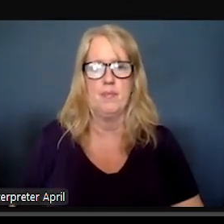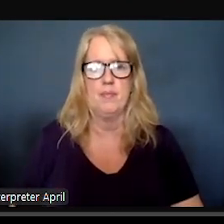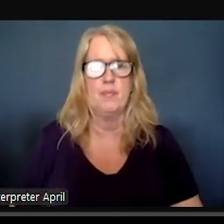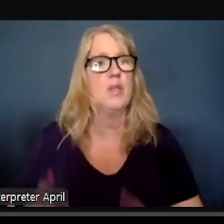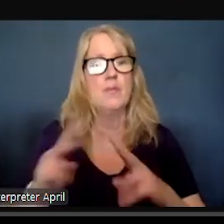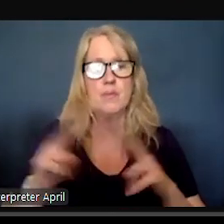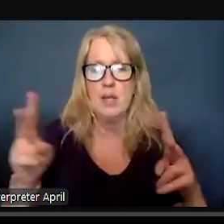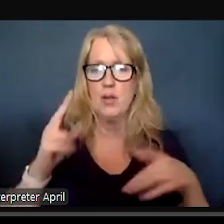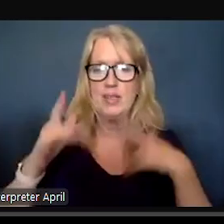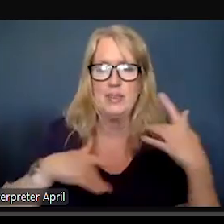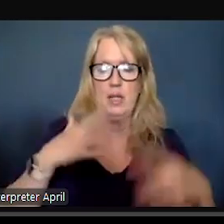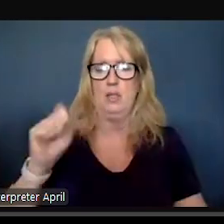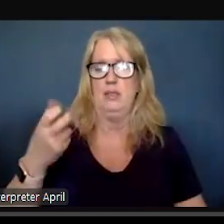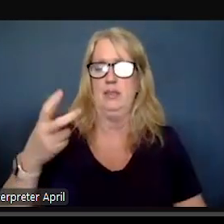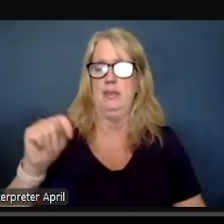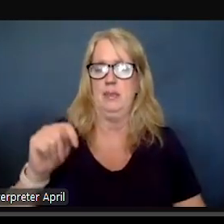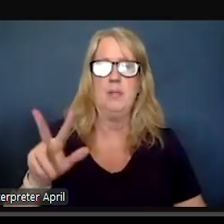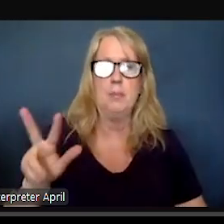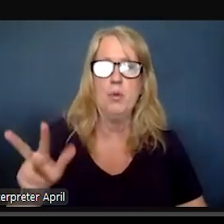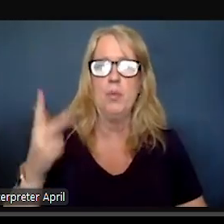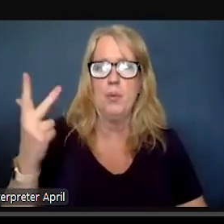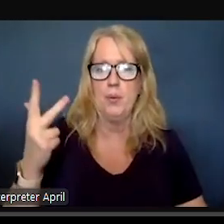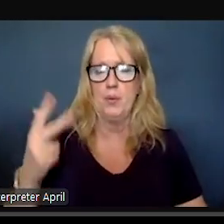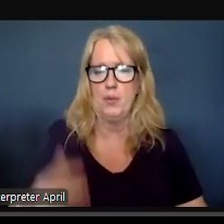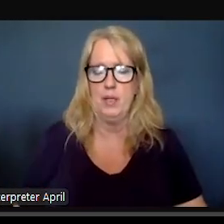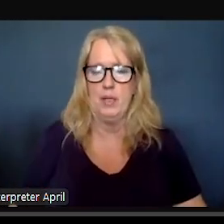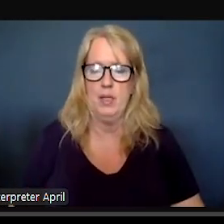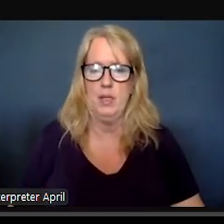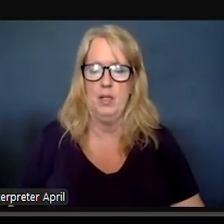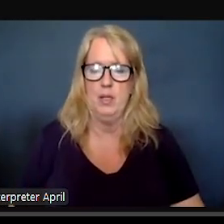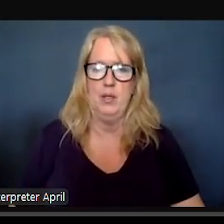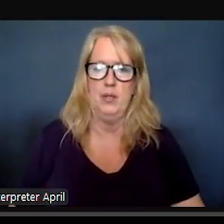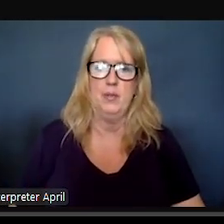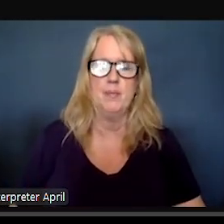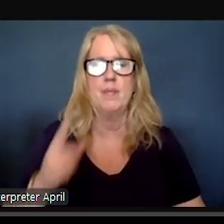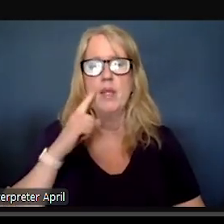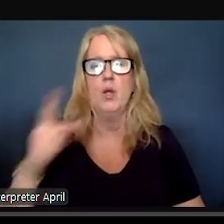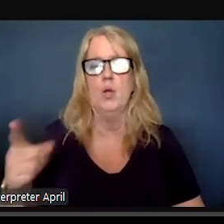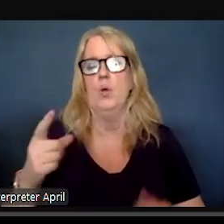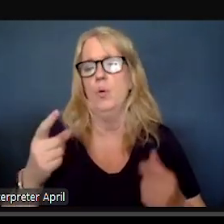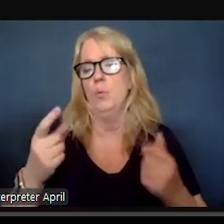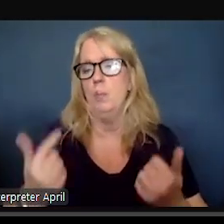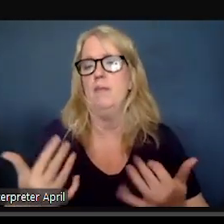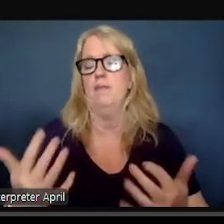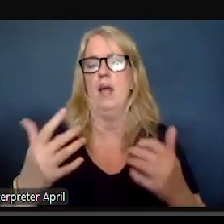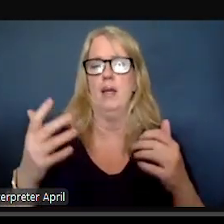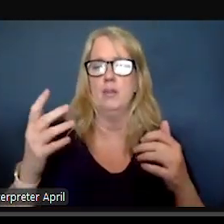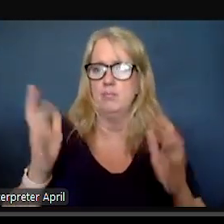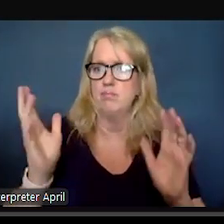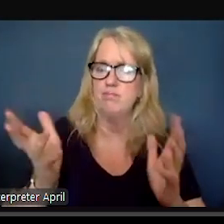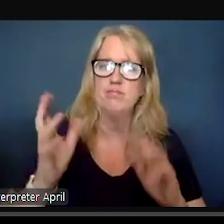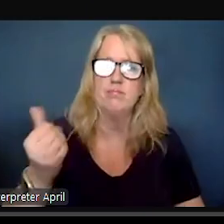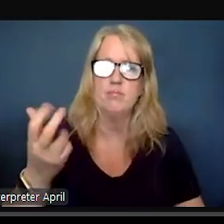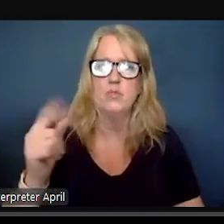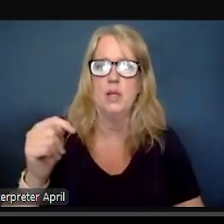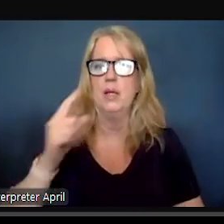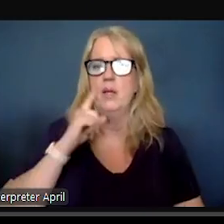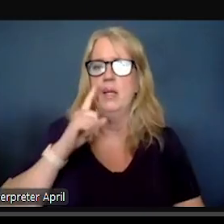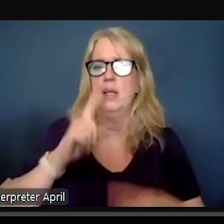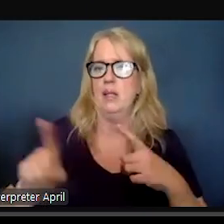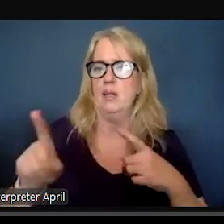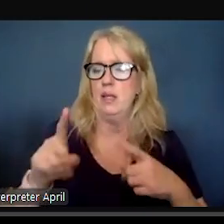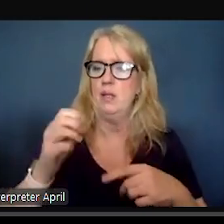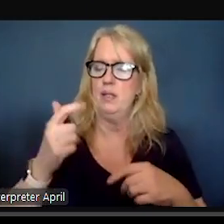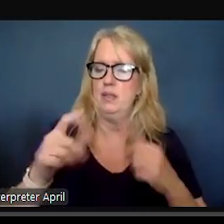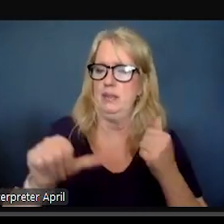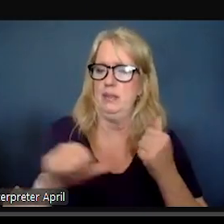Very excited that on September 3rd, there will be a fireside chat with the Principal Deputy